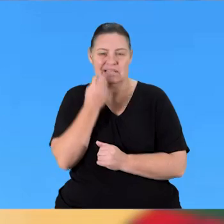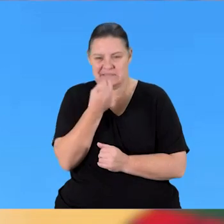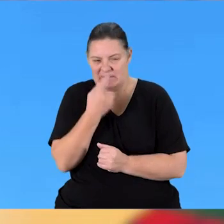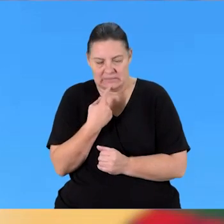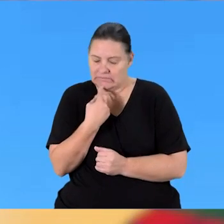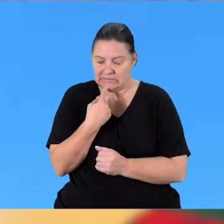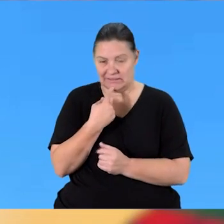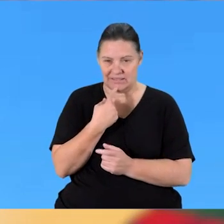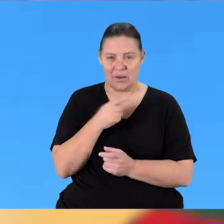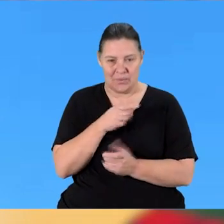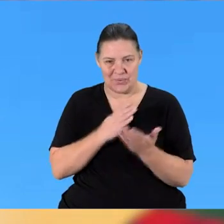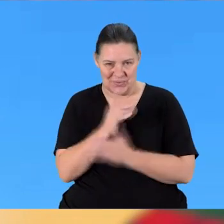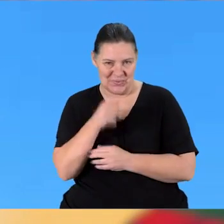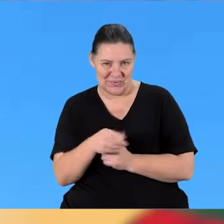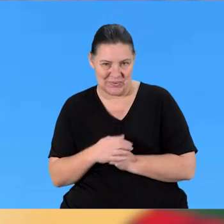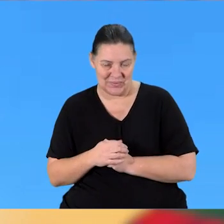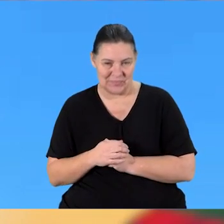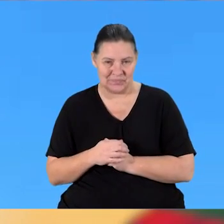right? Now,